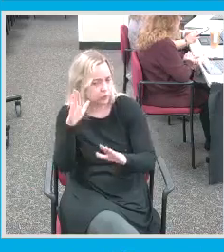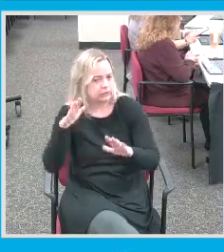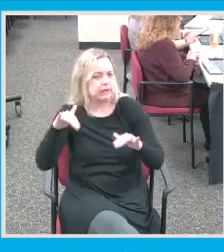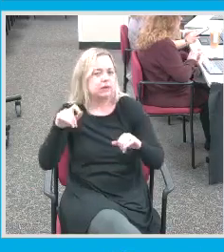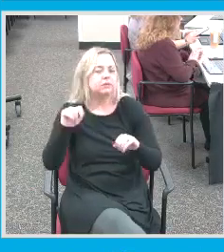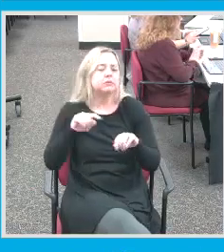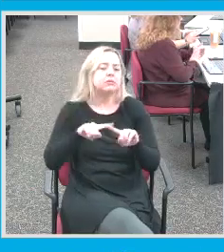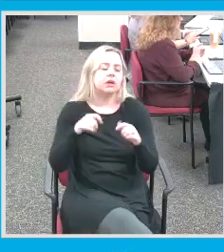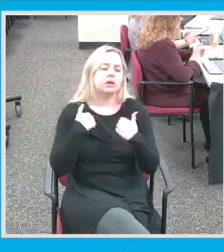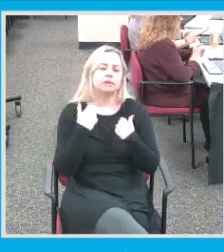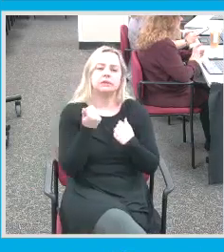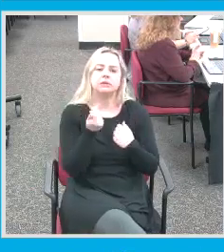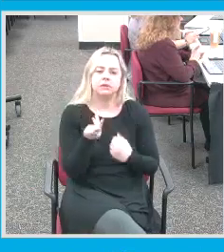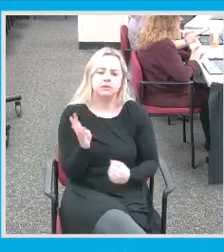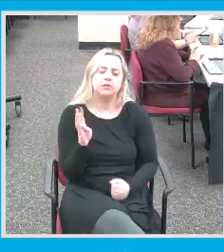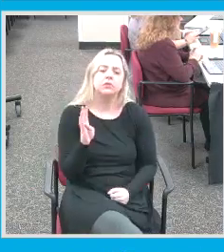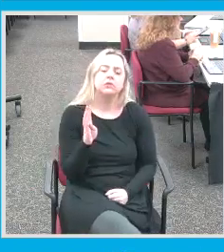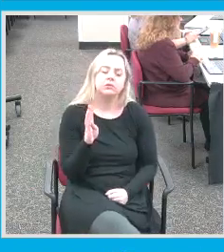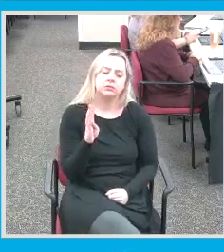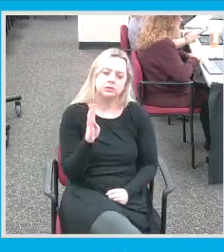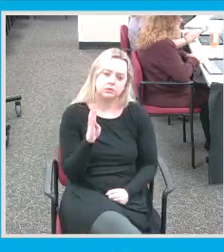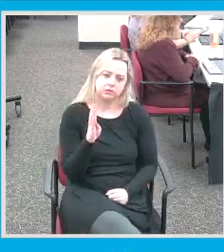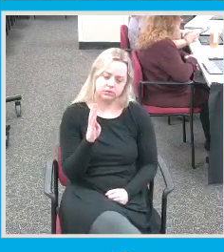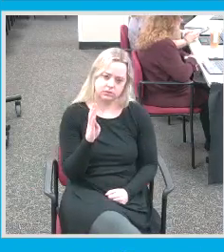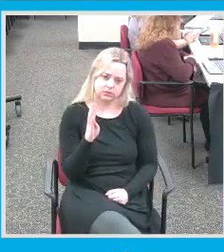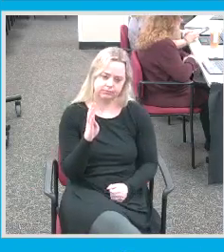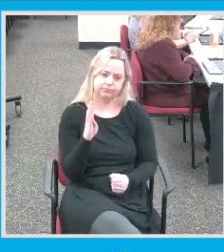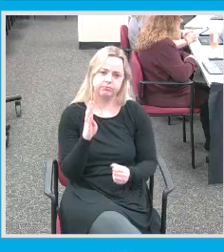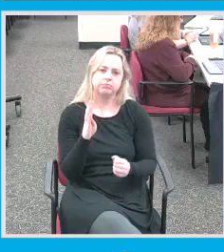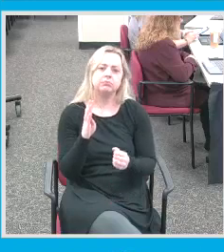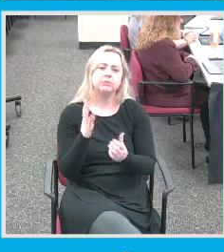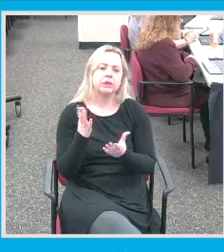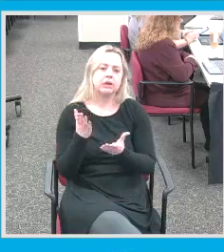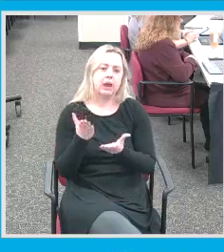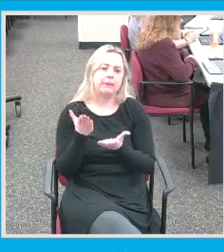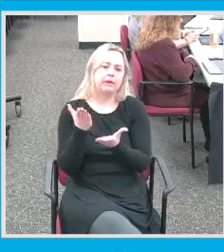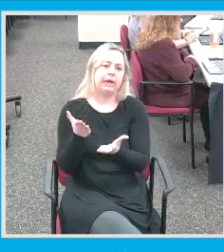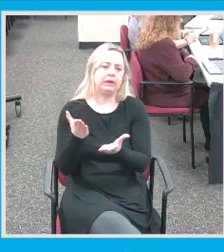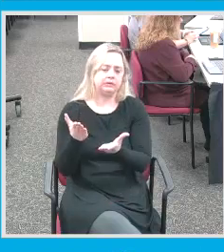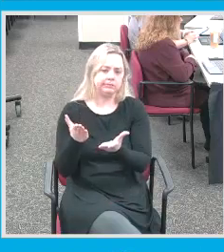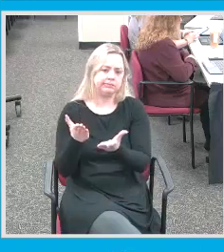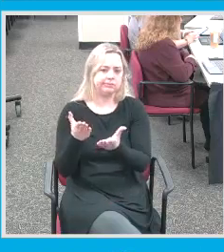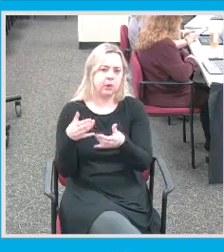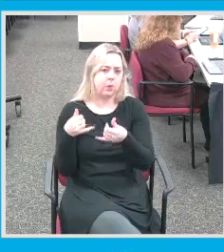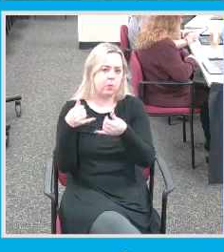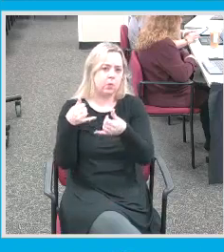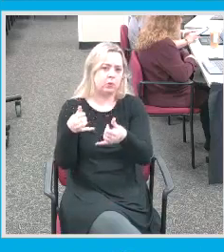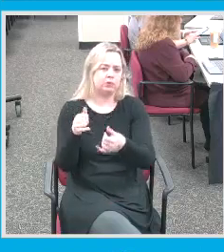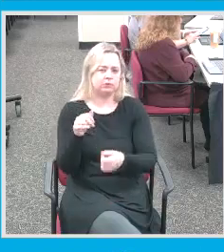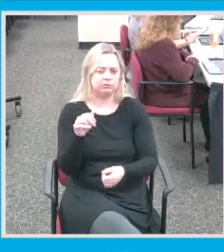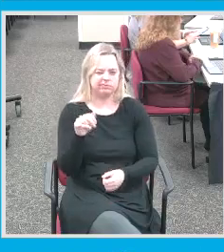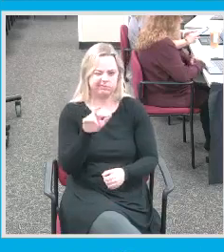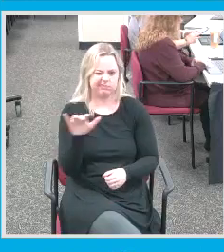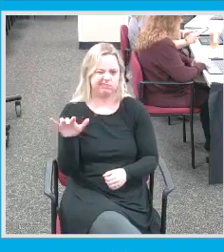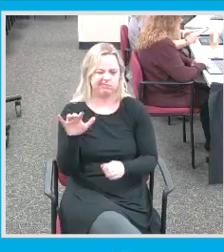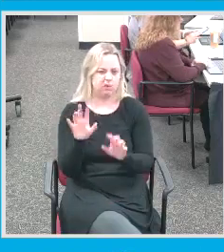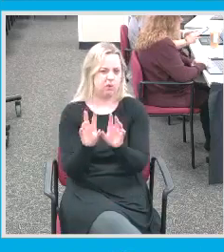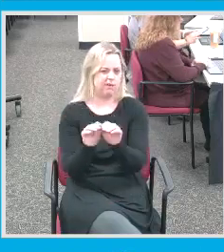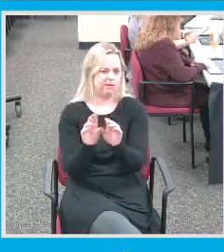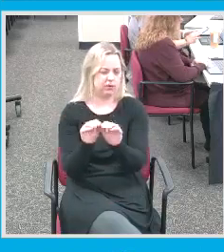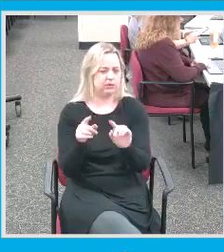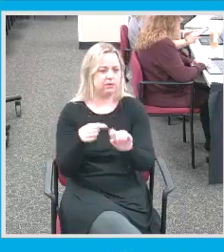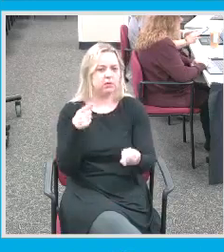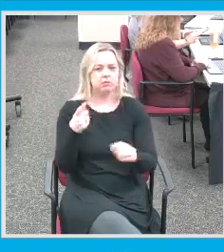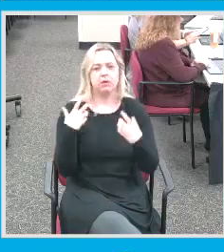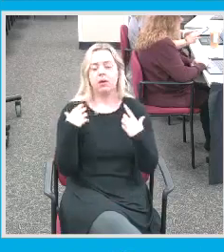several CCI or several nominated awards at the NACO conference that are out of our health department and out of the great work